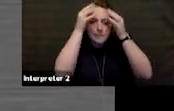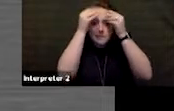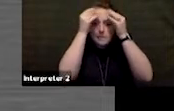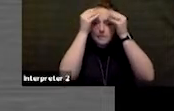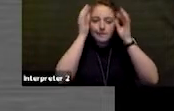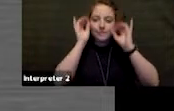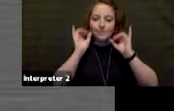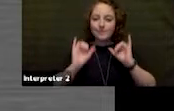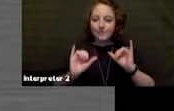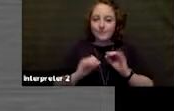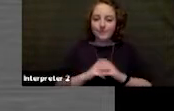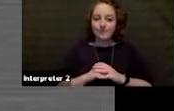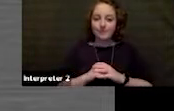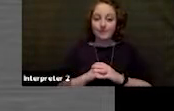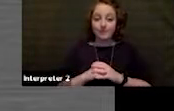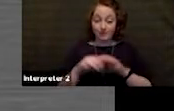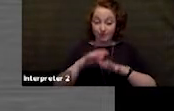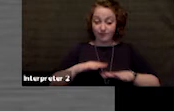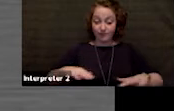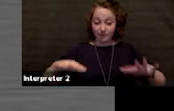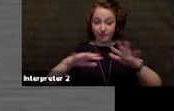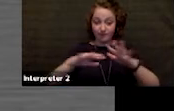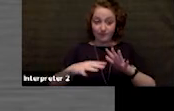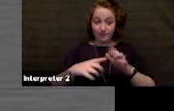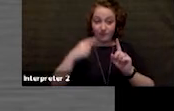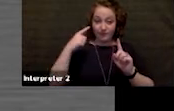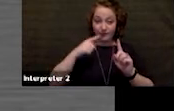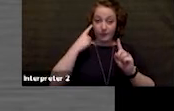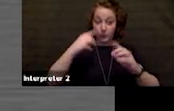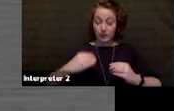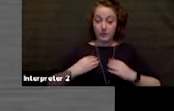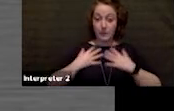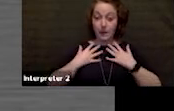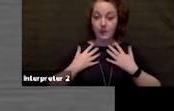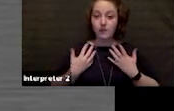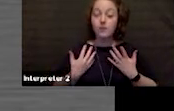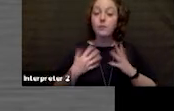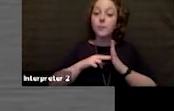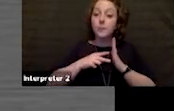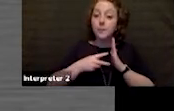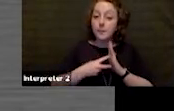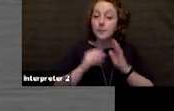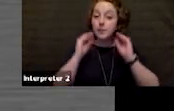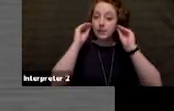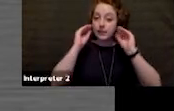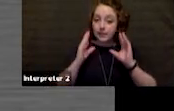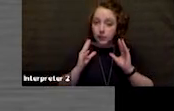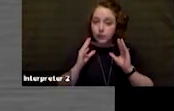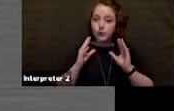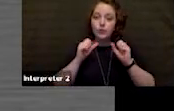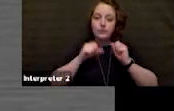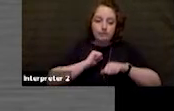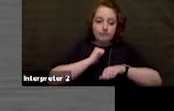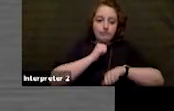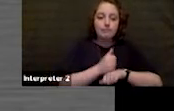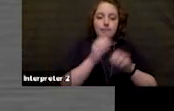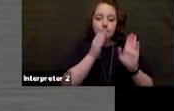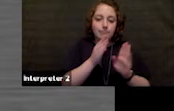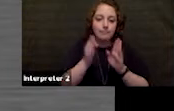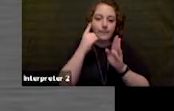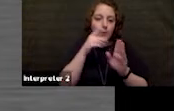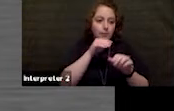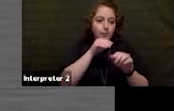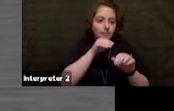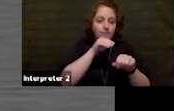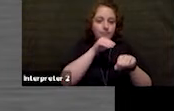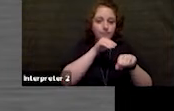to inspire would provide an effective foundation for teachers to cultivate and nurture students' creativity, imagination, and their unique